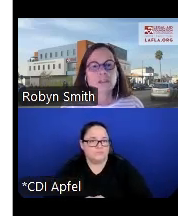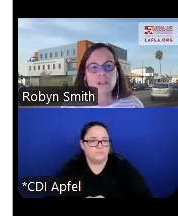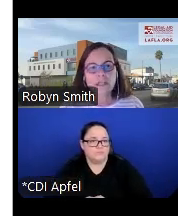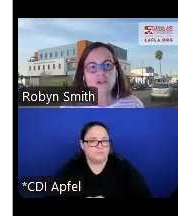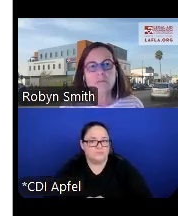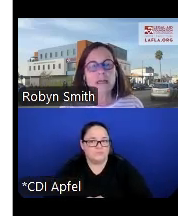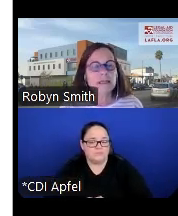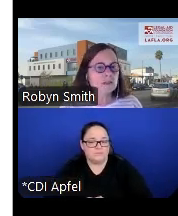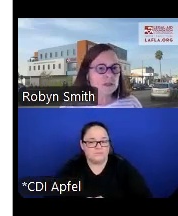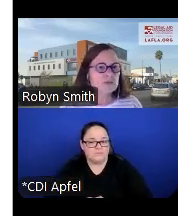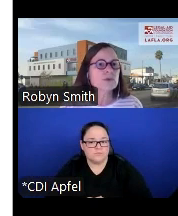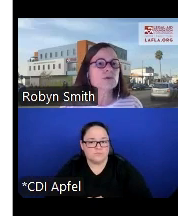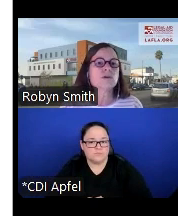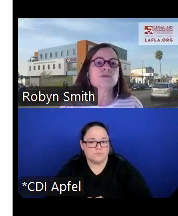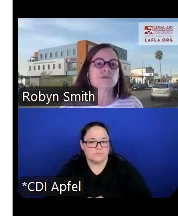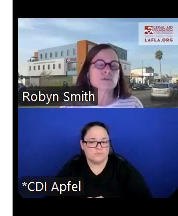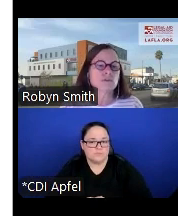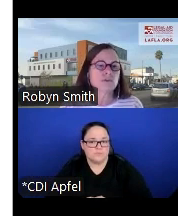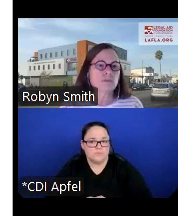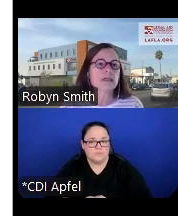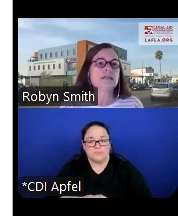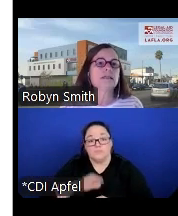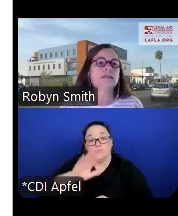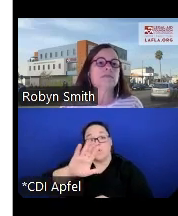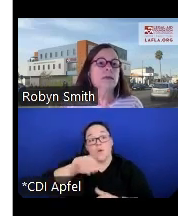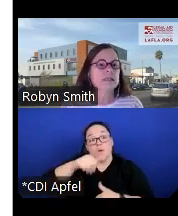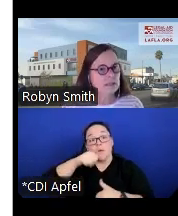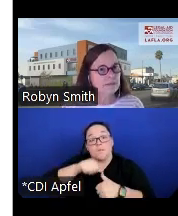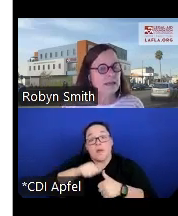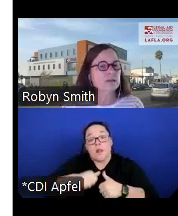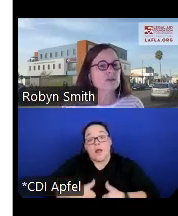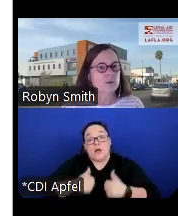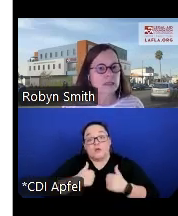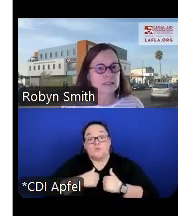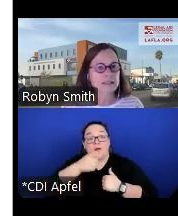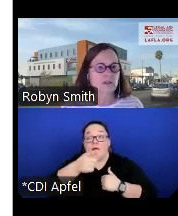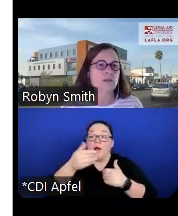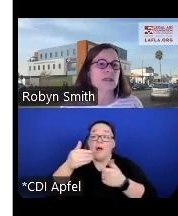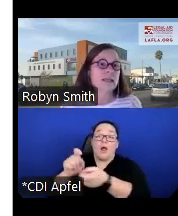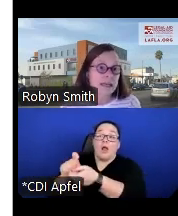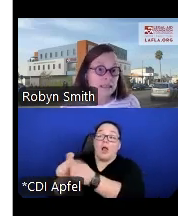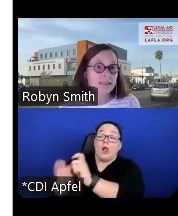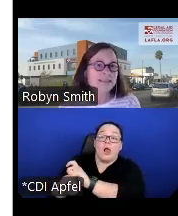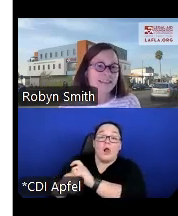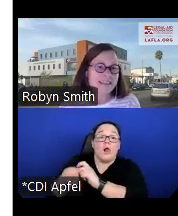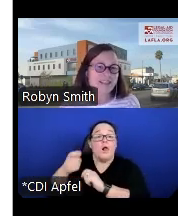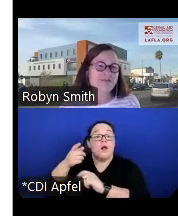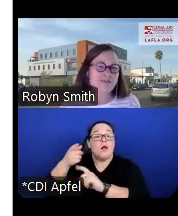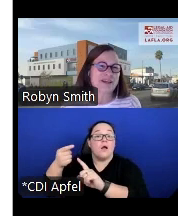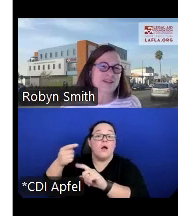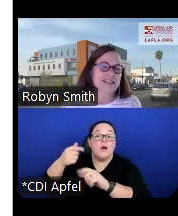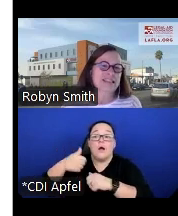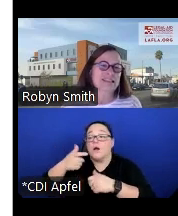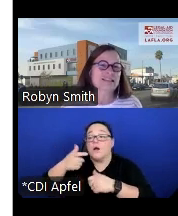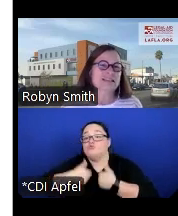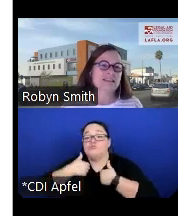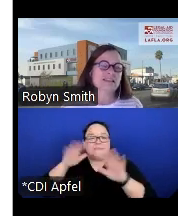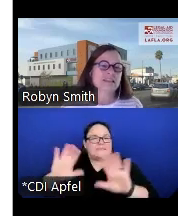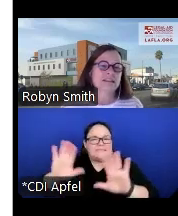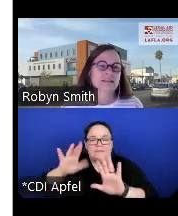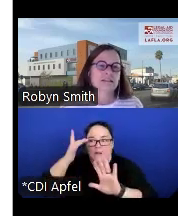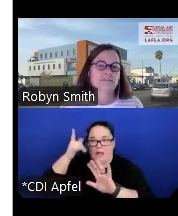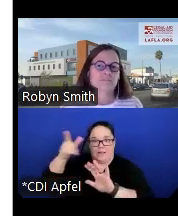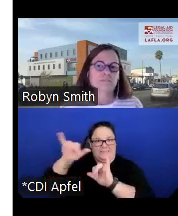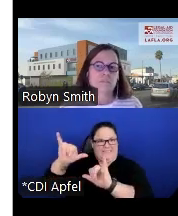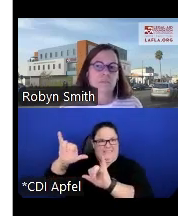You shouldn't change your mailing address with your loan servicer because it's based on that address that you can get a disaster forbearance.